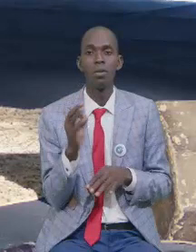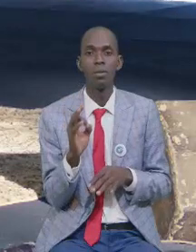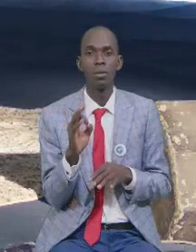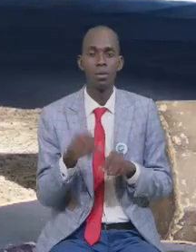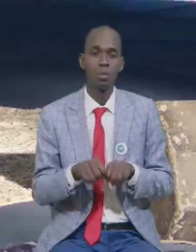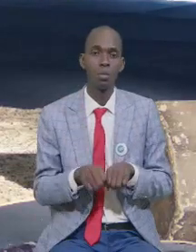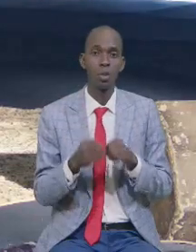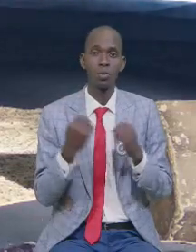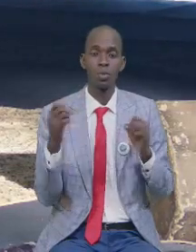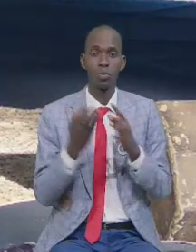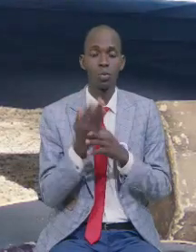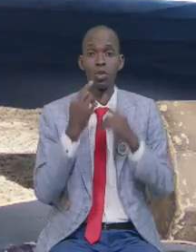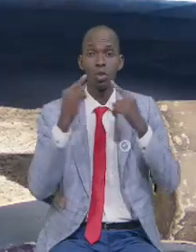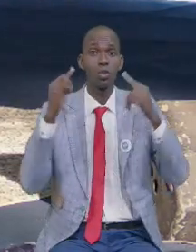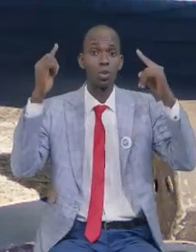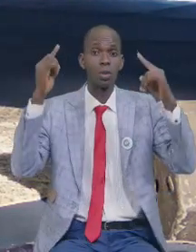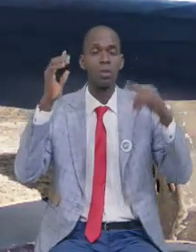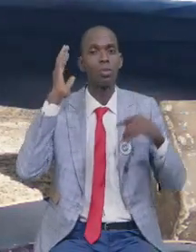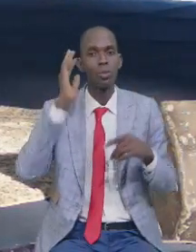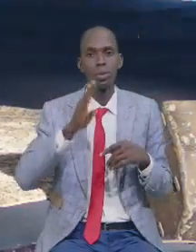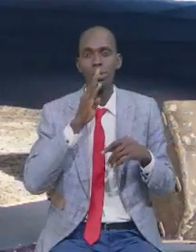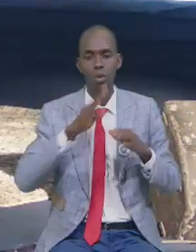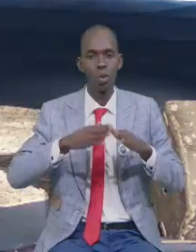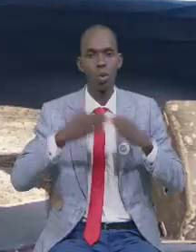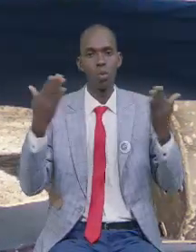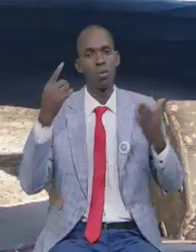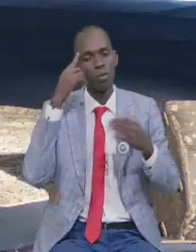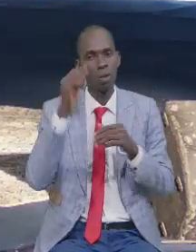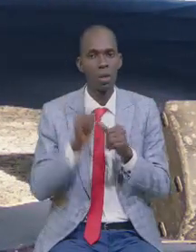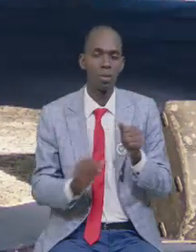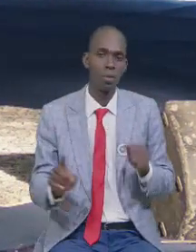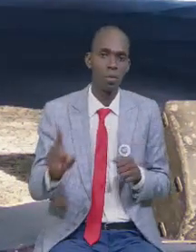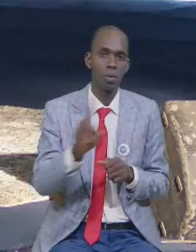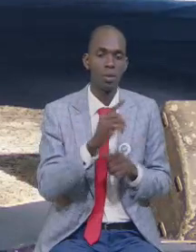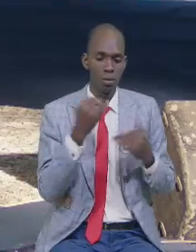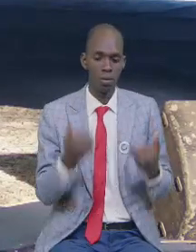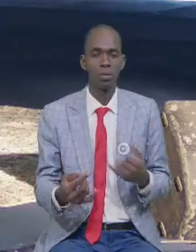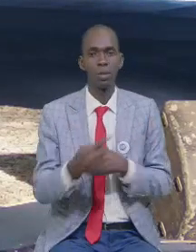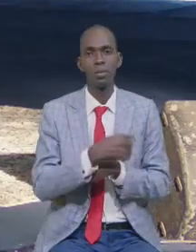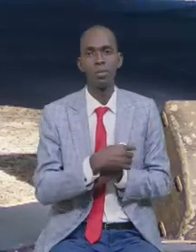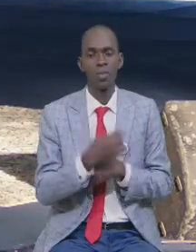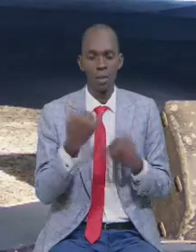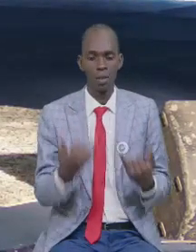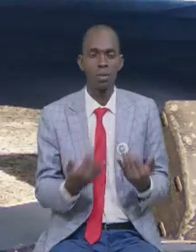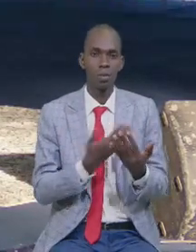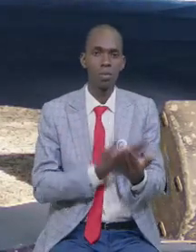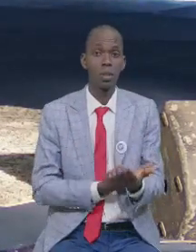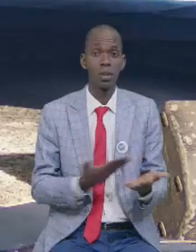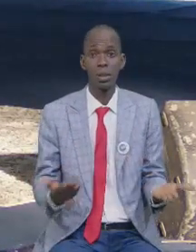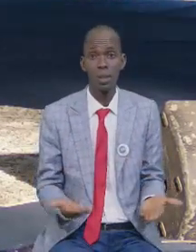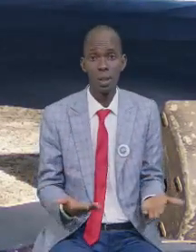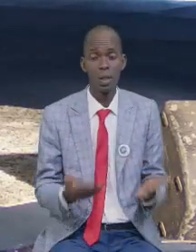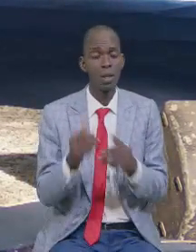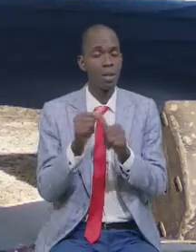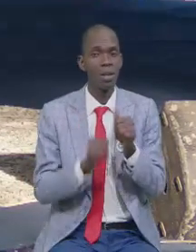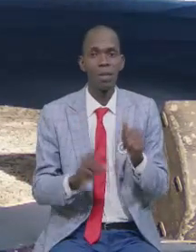breakthrough will be open for everyone this day, this morning, here,